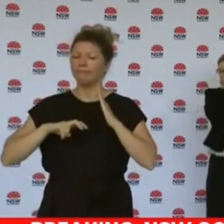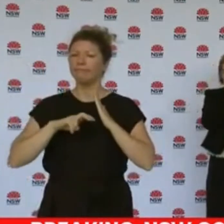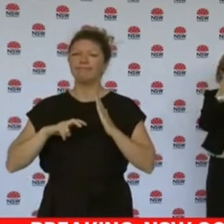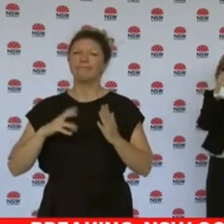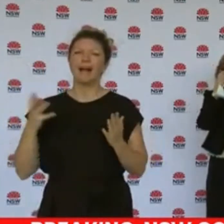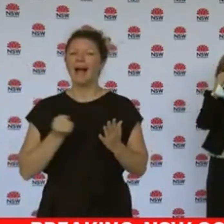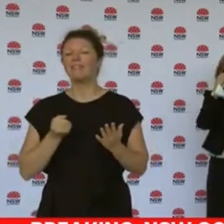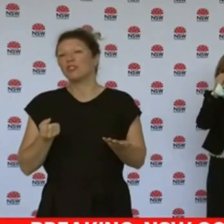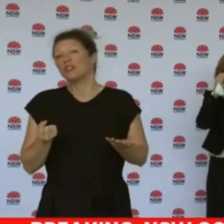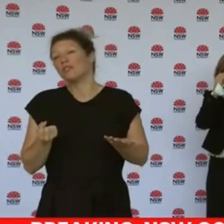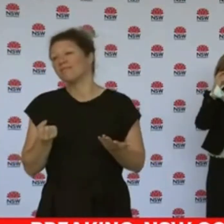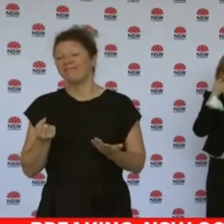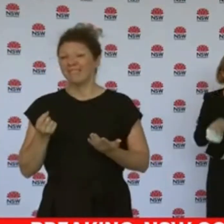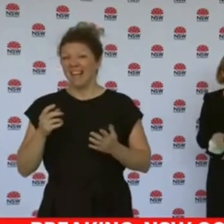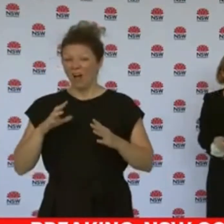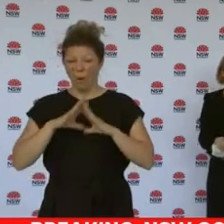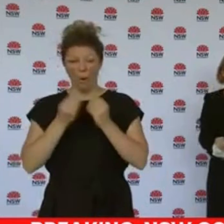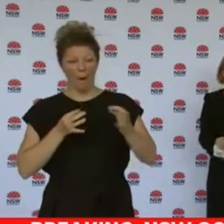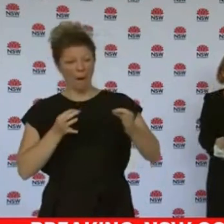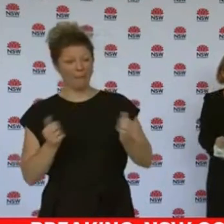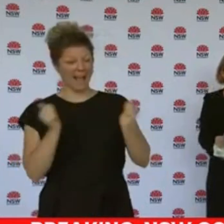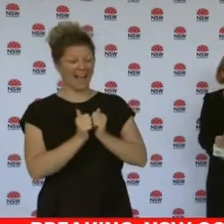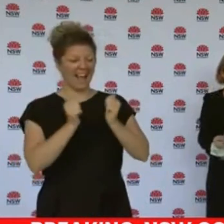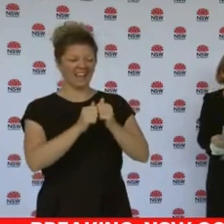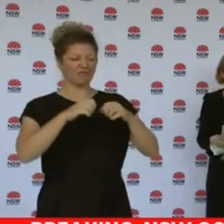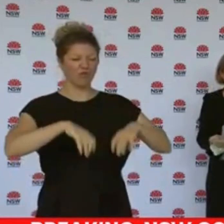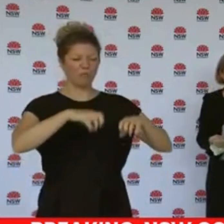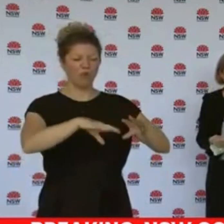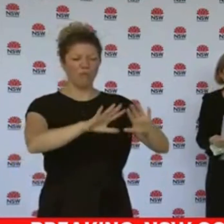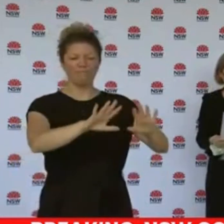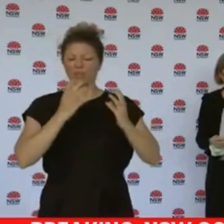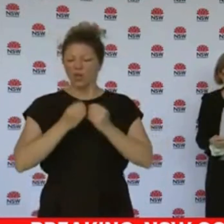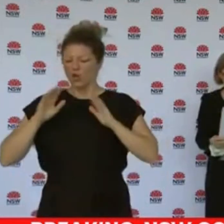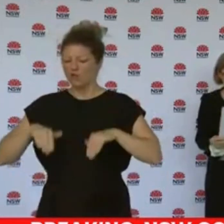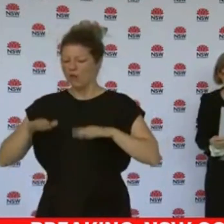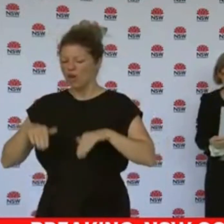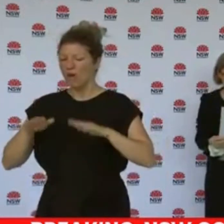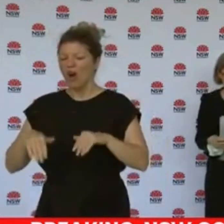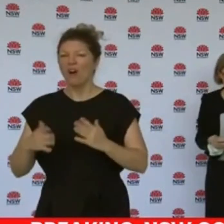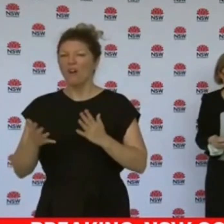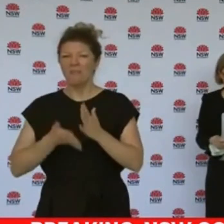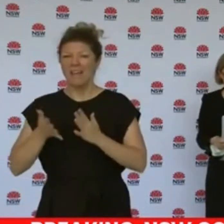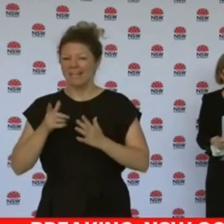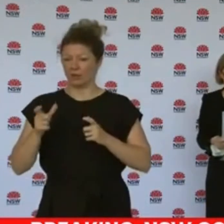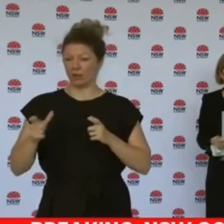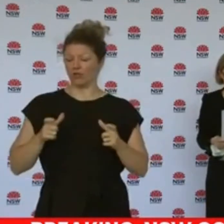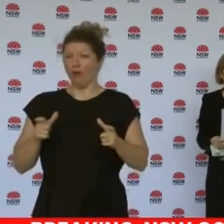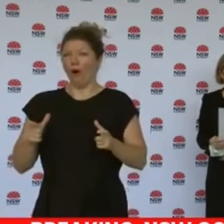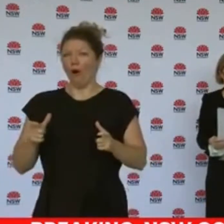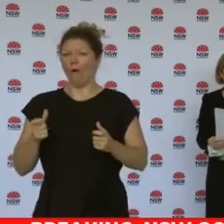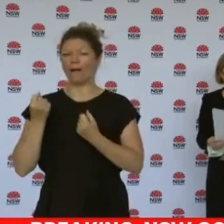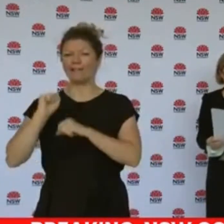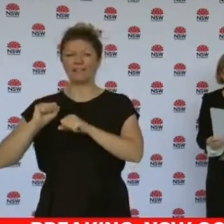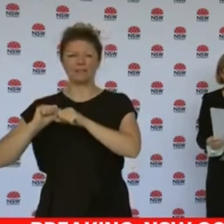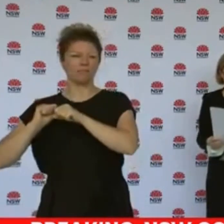for making sacrifices which have ensured that the lines of transmission did not spread in a manner which was